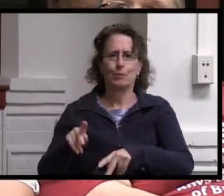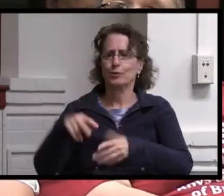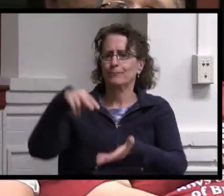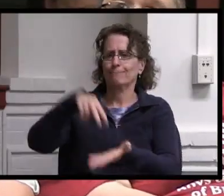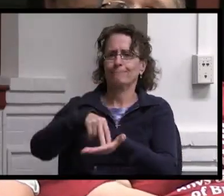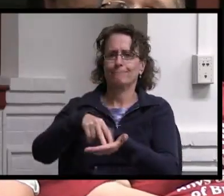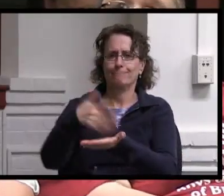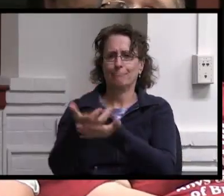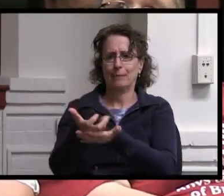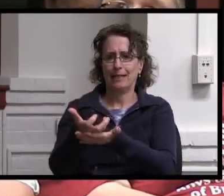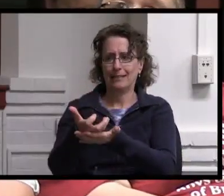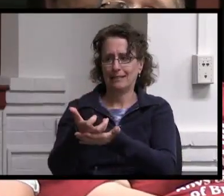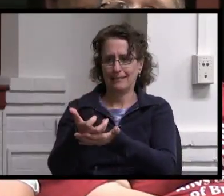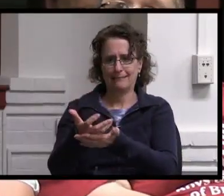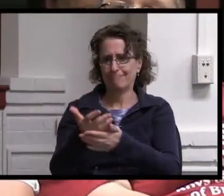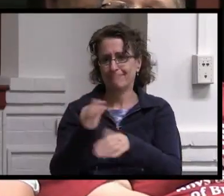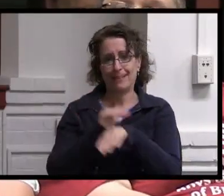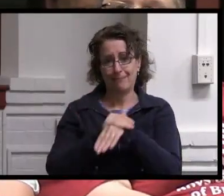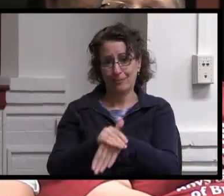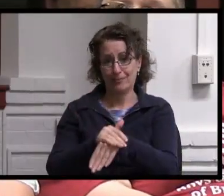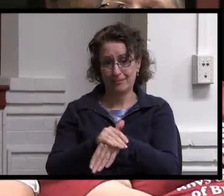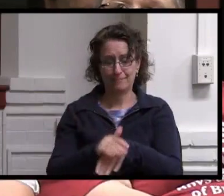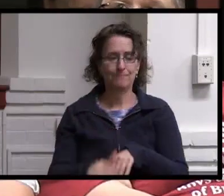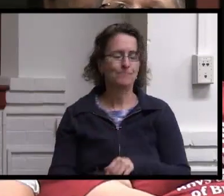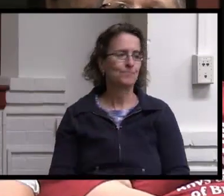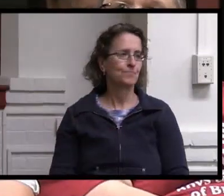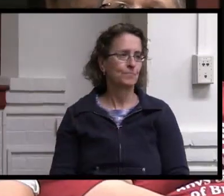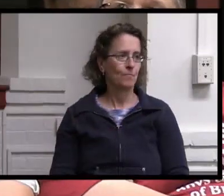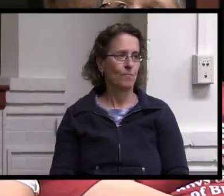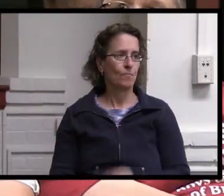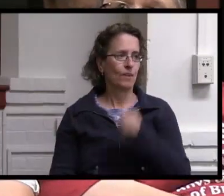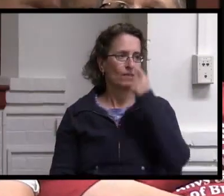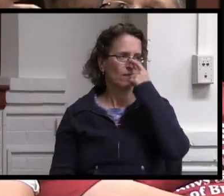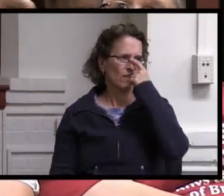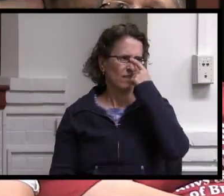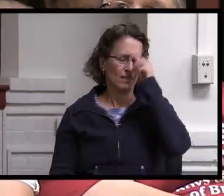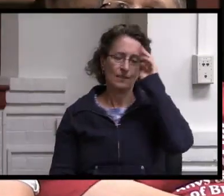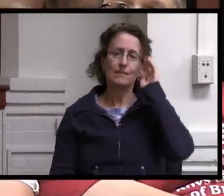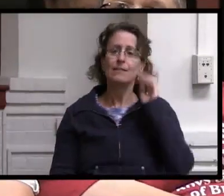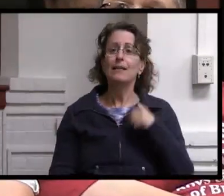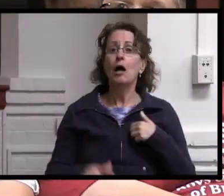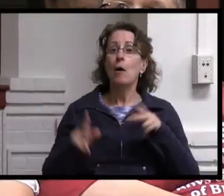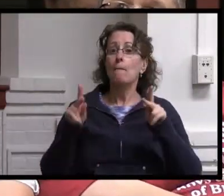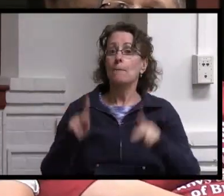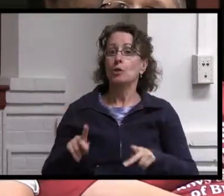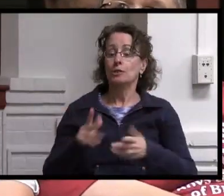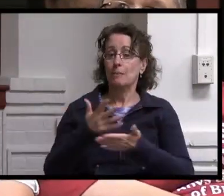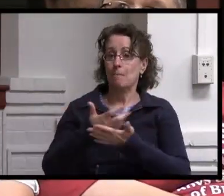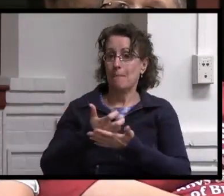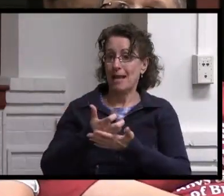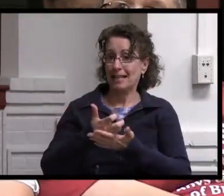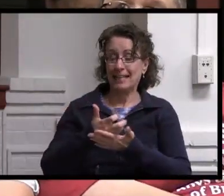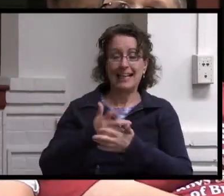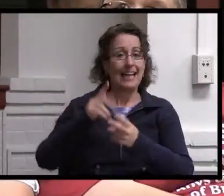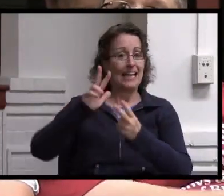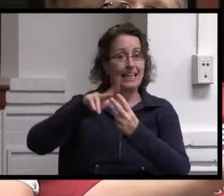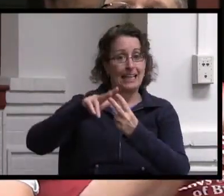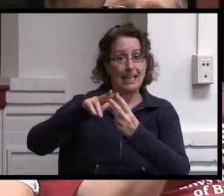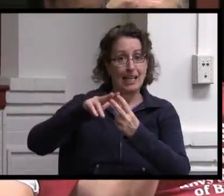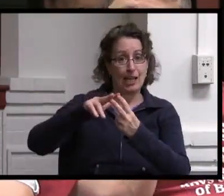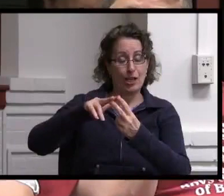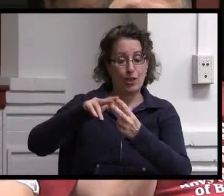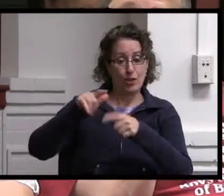co-op. And I know that the panhandlers are at either entrance to the co-op, on the bridge over the